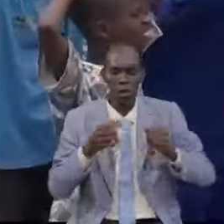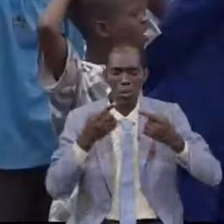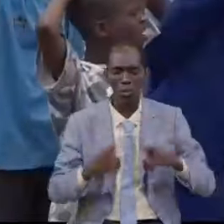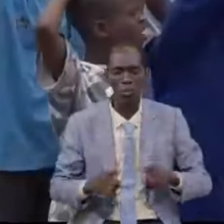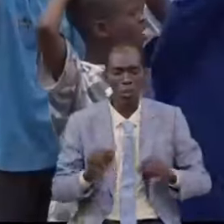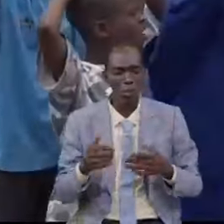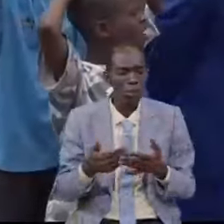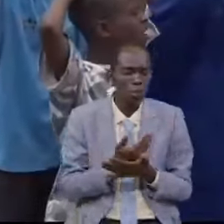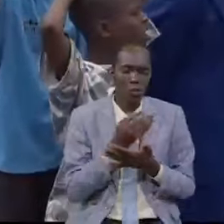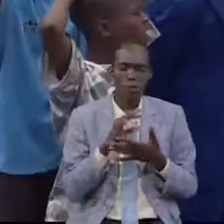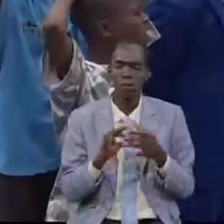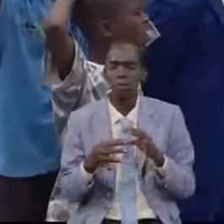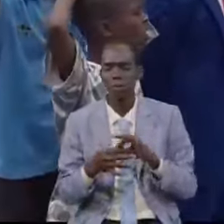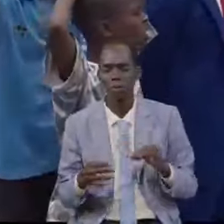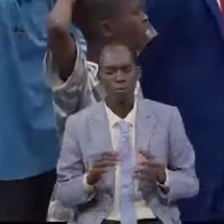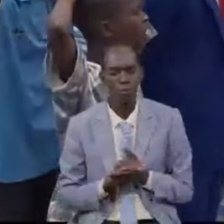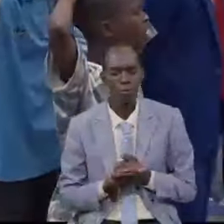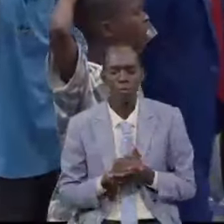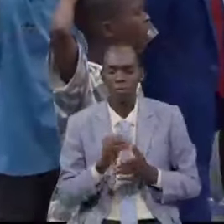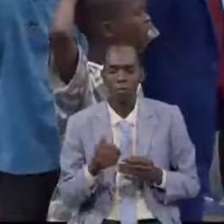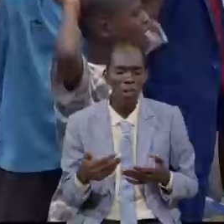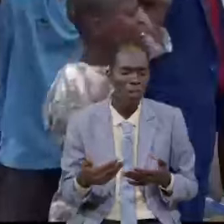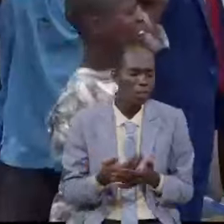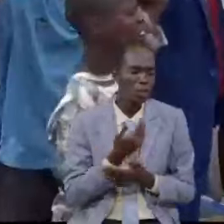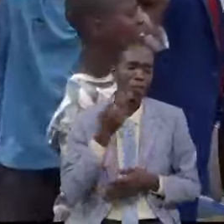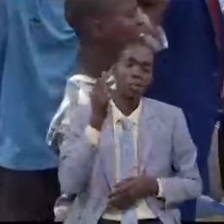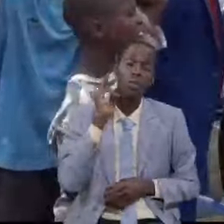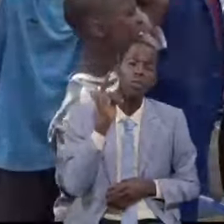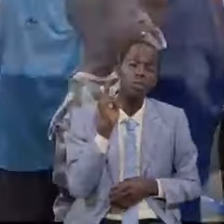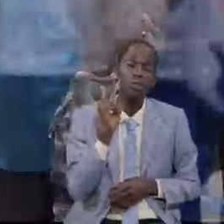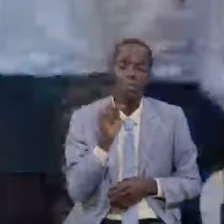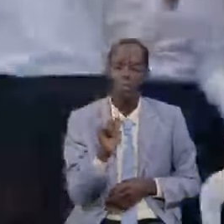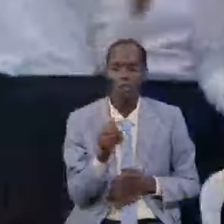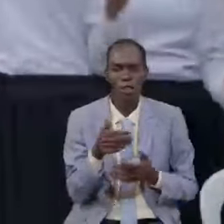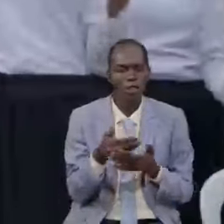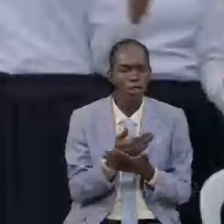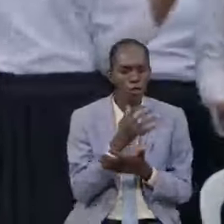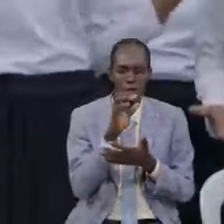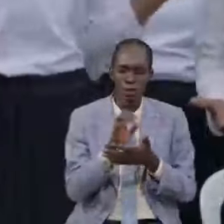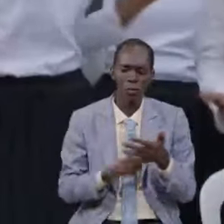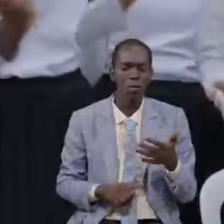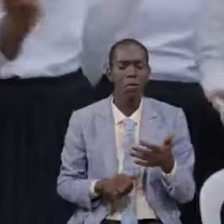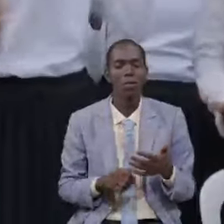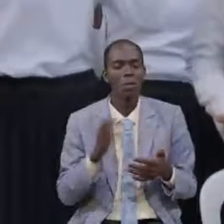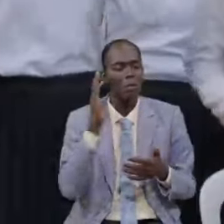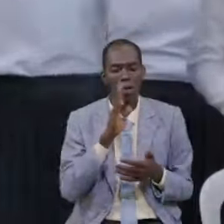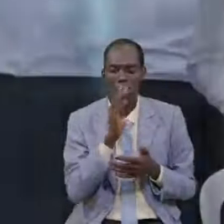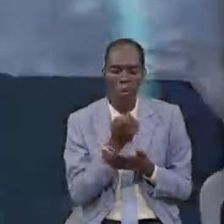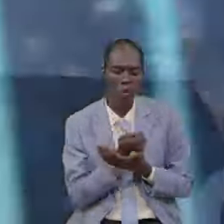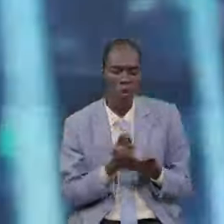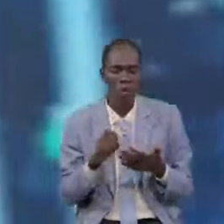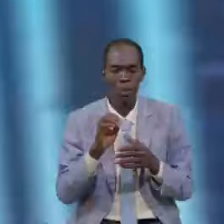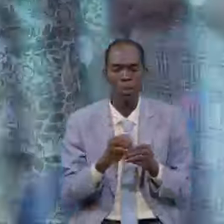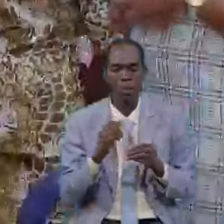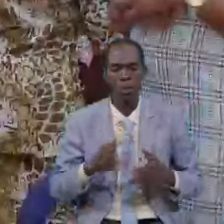a new history, a new chapter will be reaching in the life of everyone here